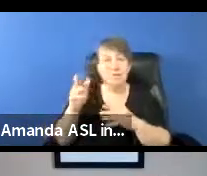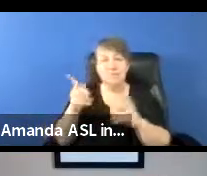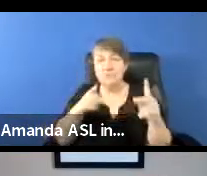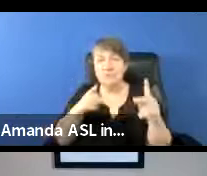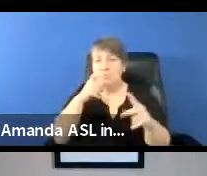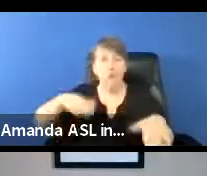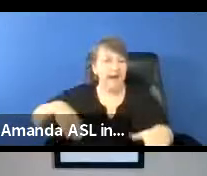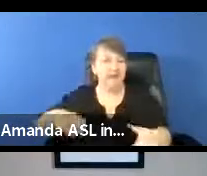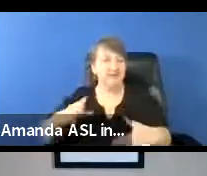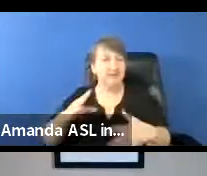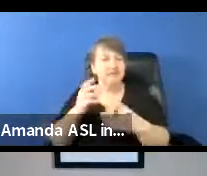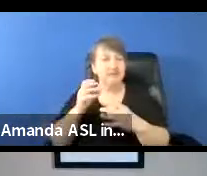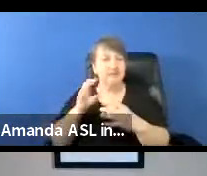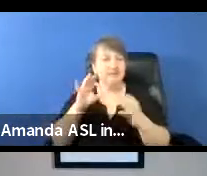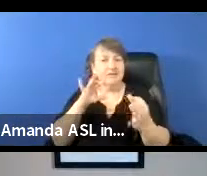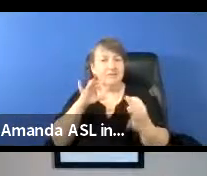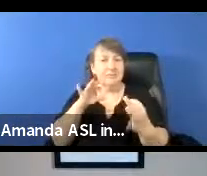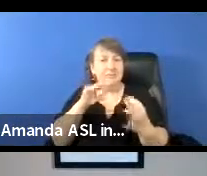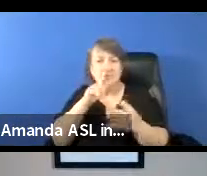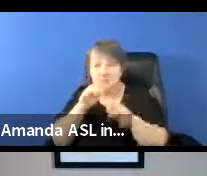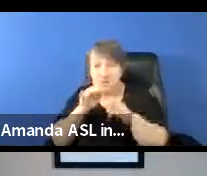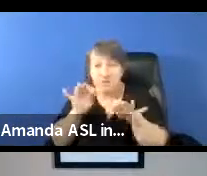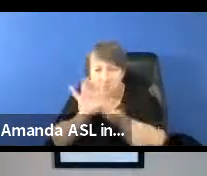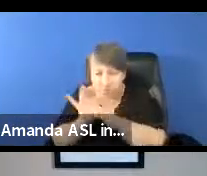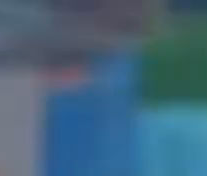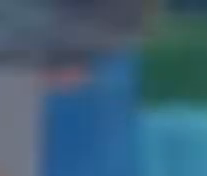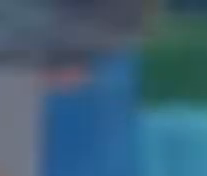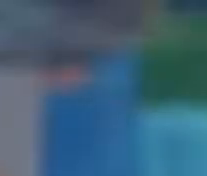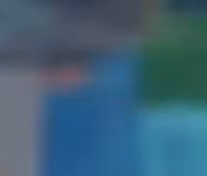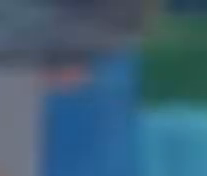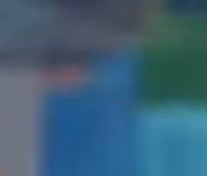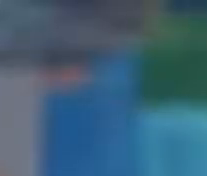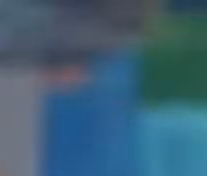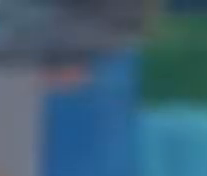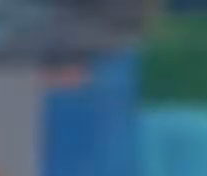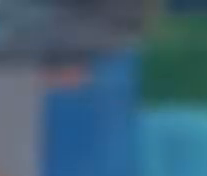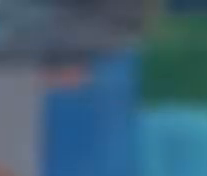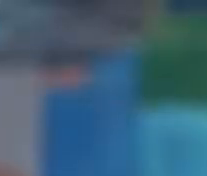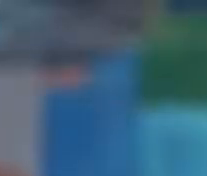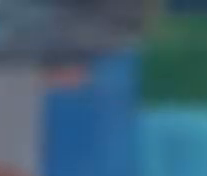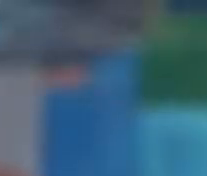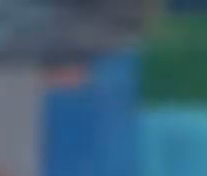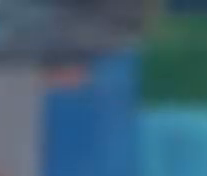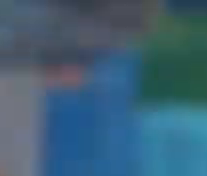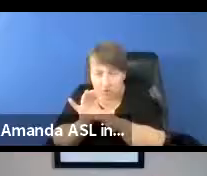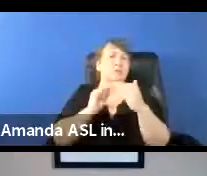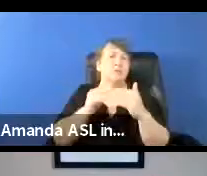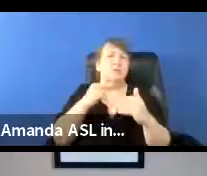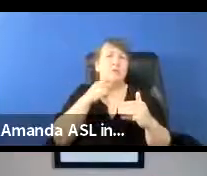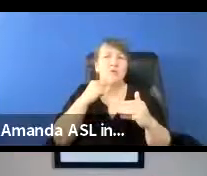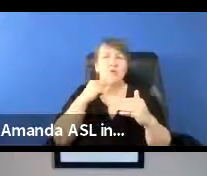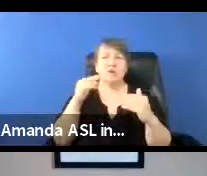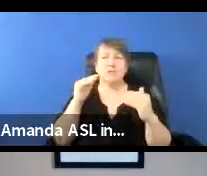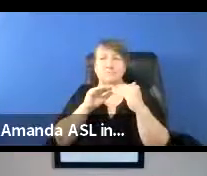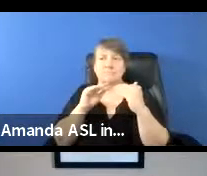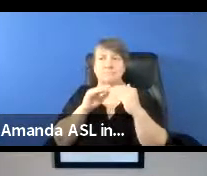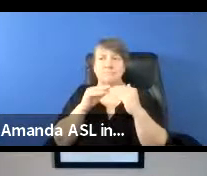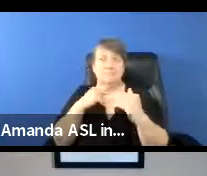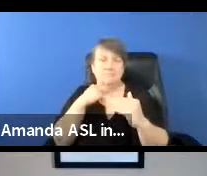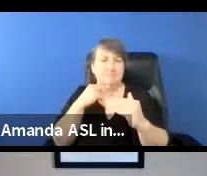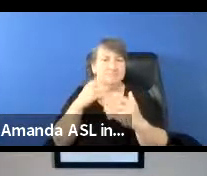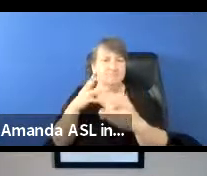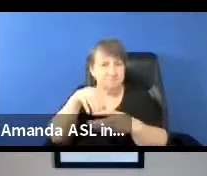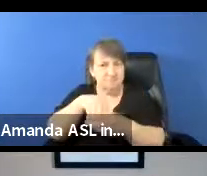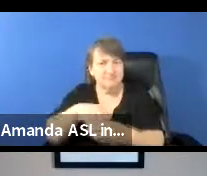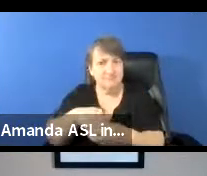given feedback. It's important that we all have equal voices or equitable voices. And so if